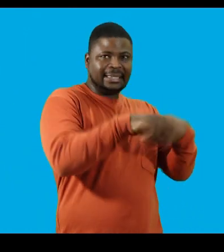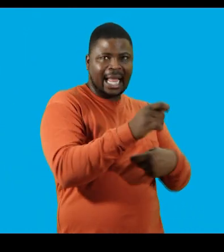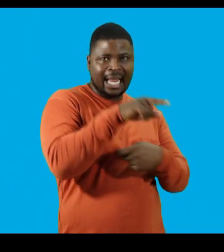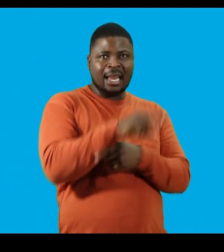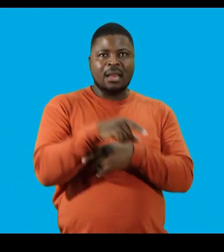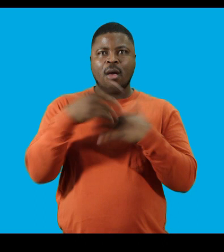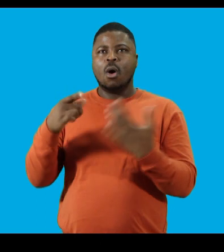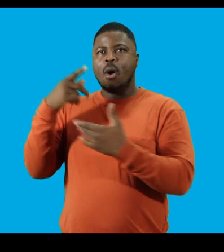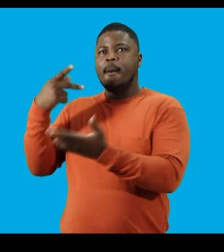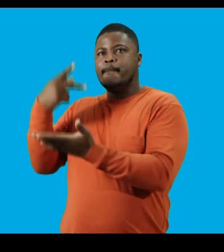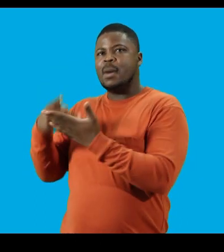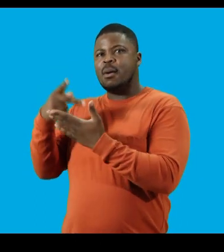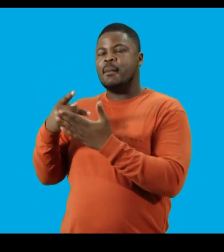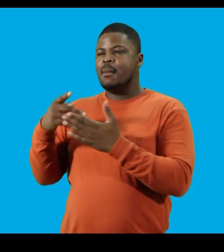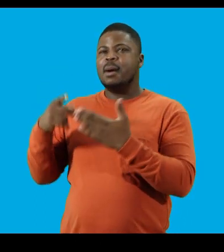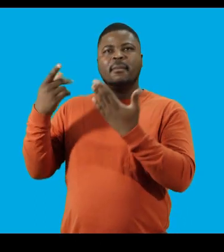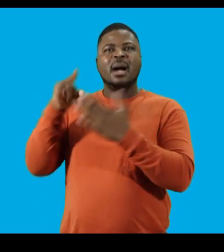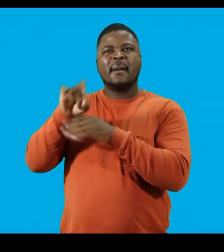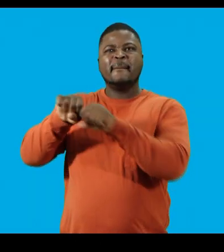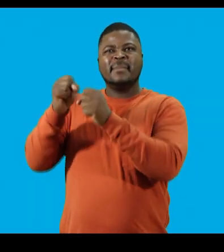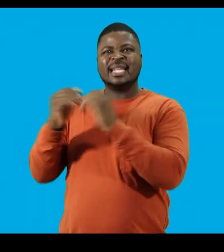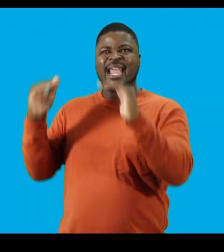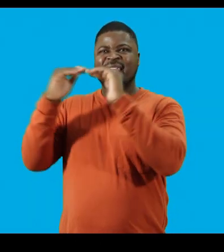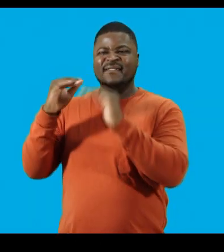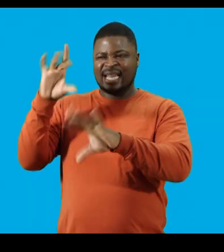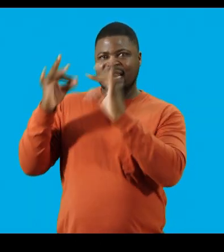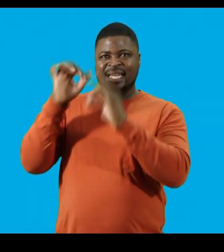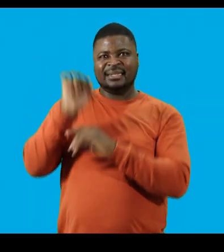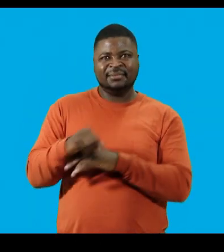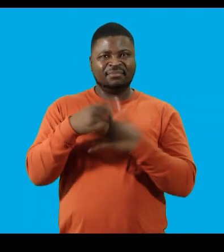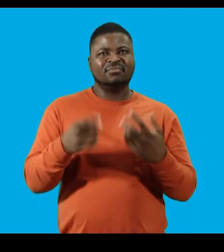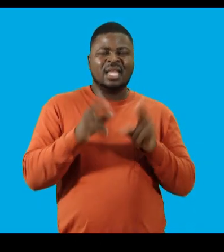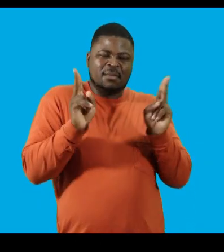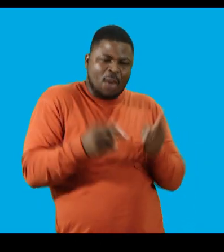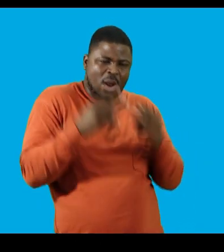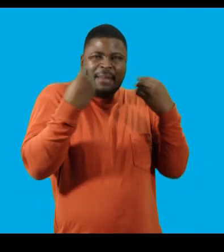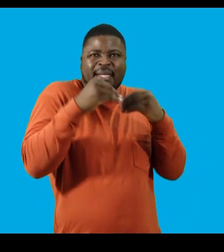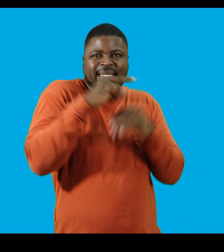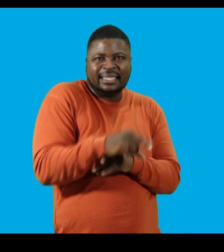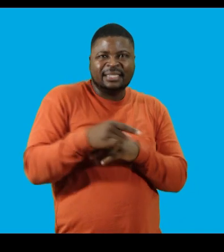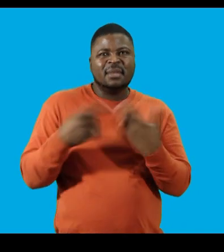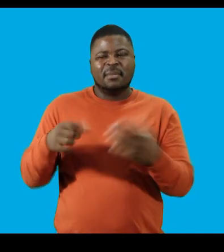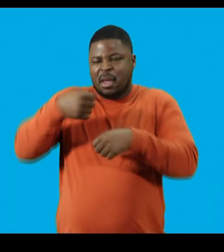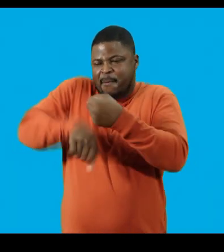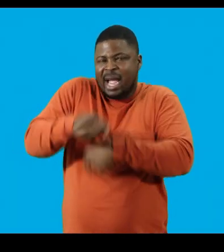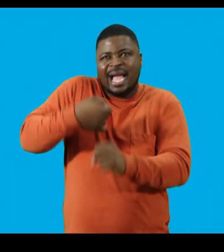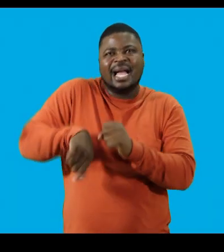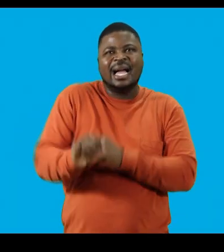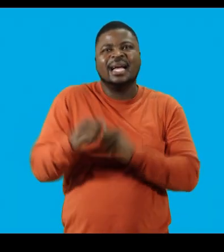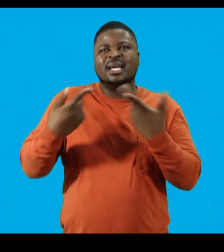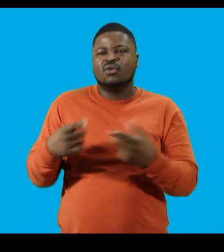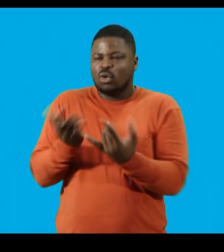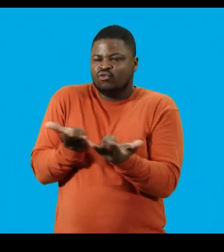it's going to be small businesses like a bakery, a tuck shop, a spaza shop,